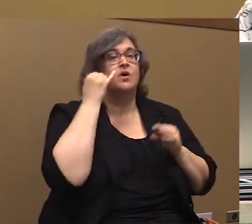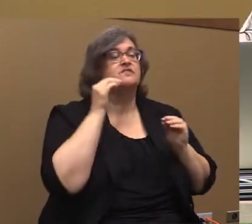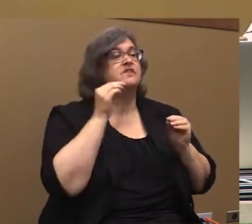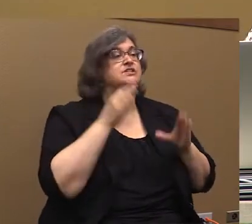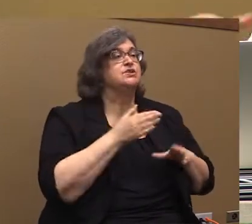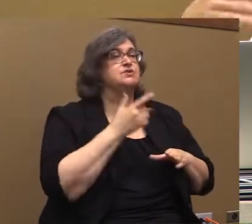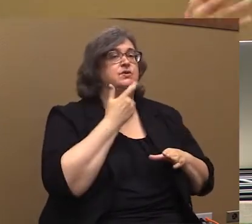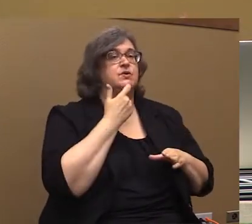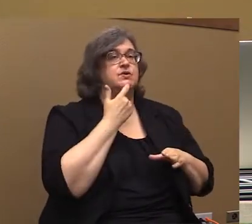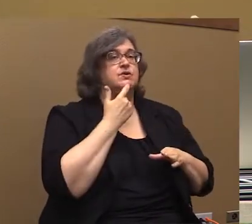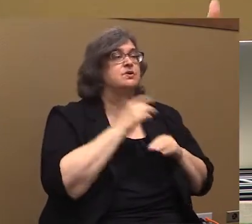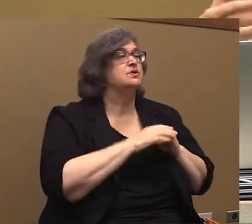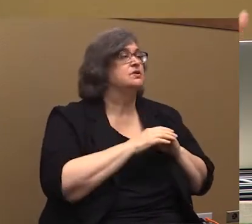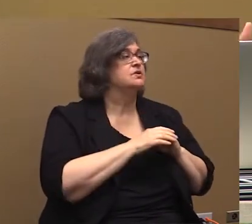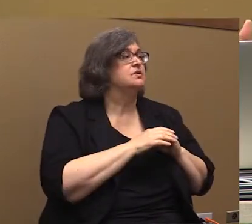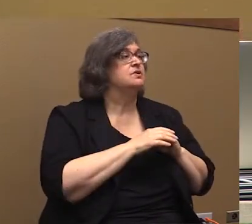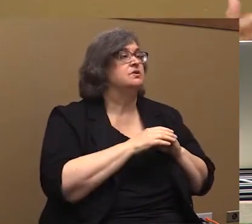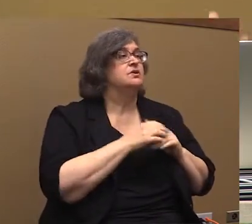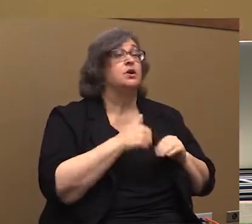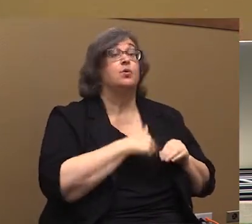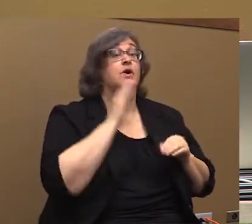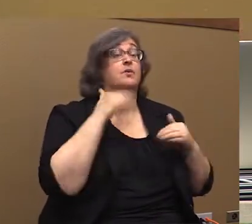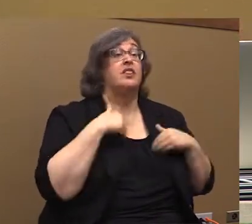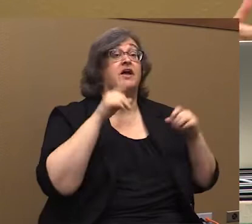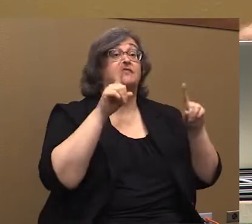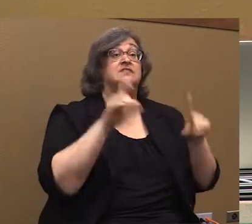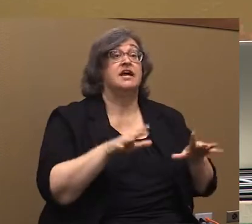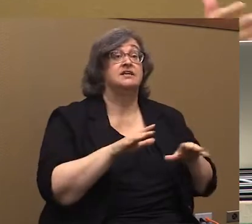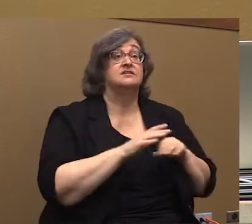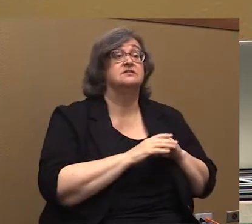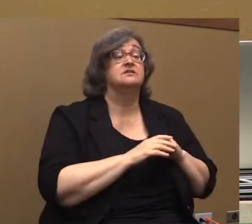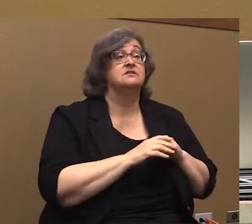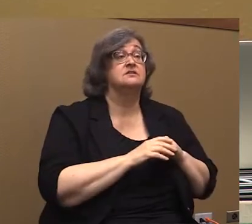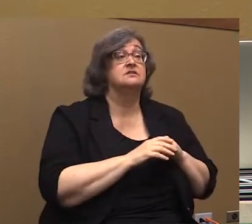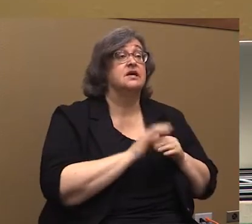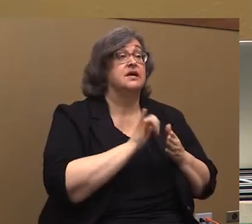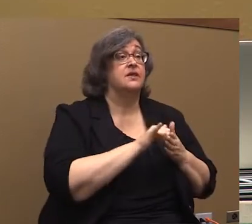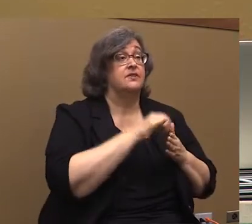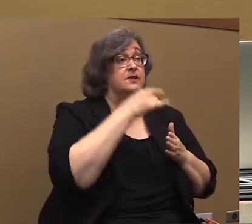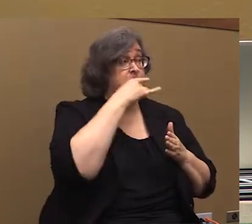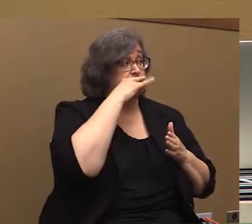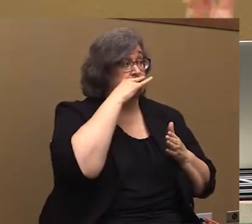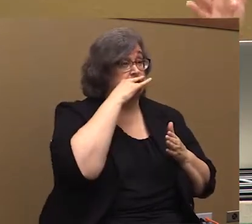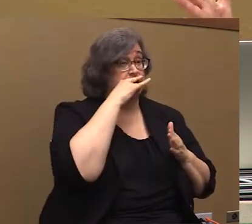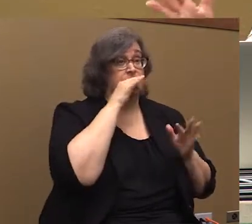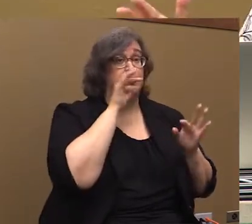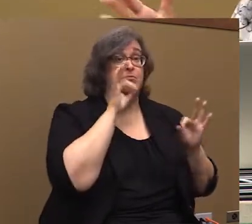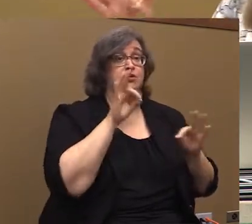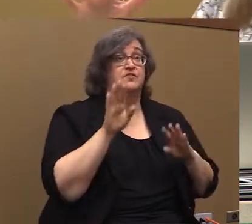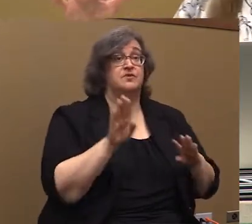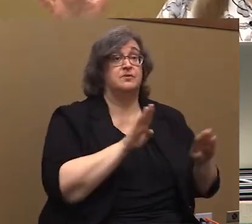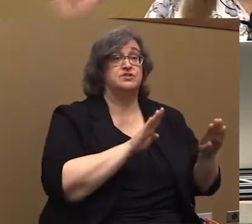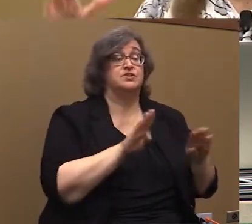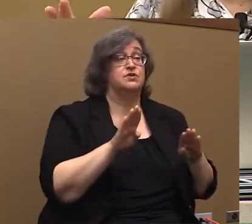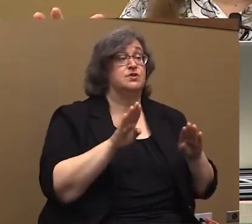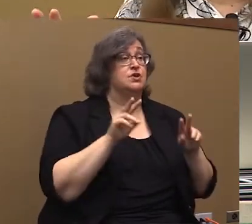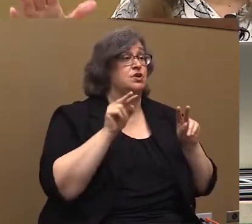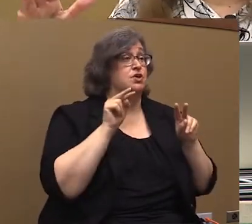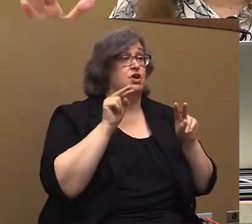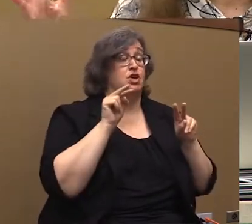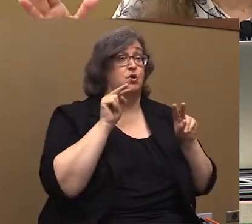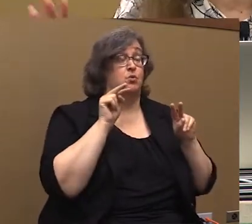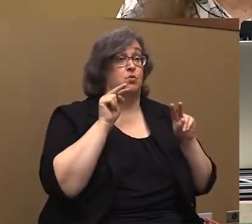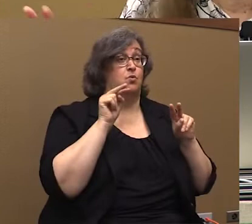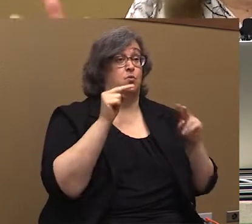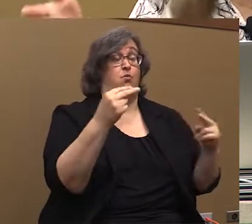and be watching. But what if the teacher says there's going to be a test, and that child